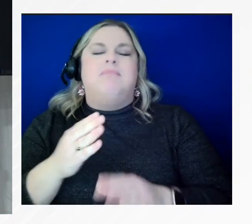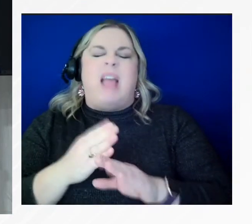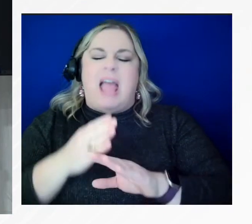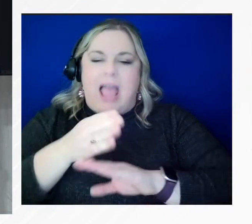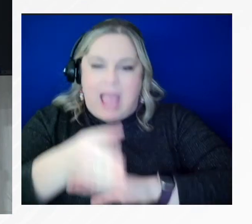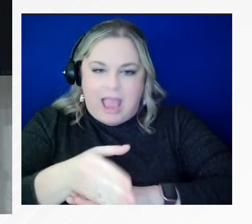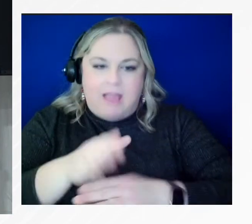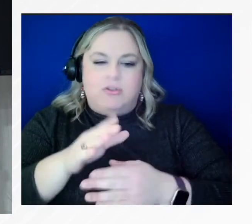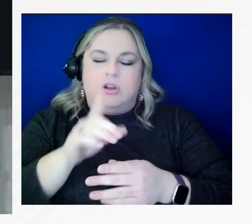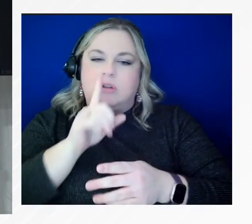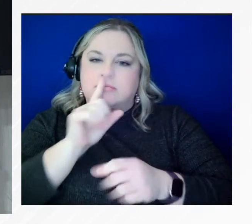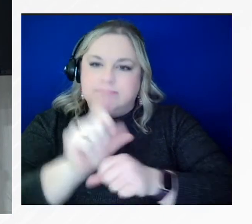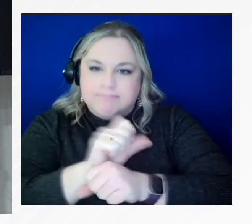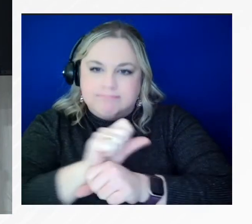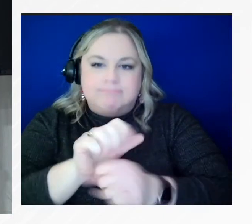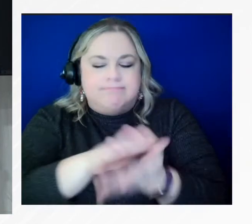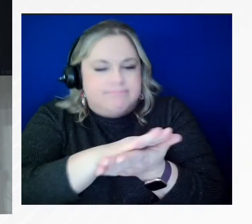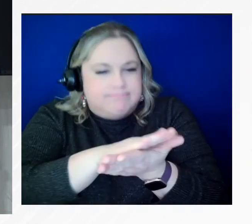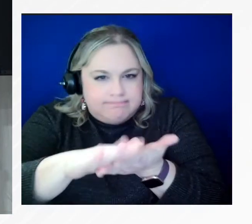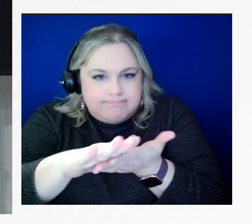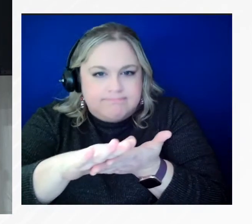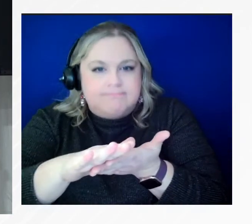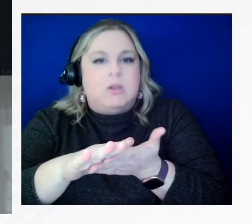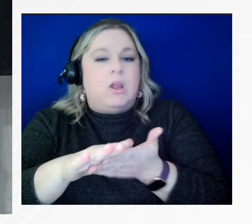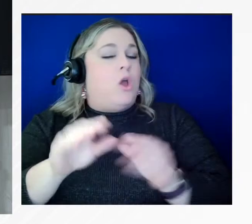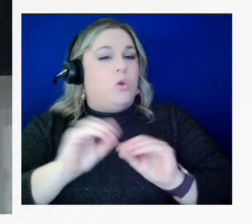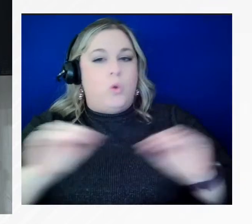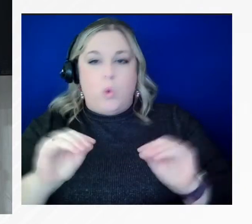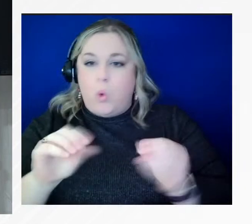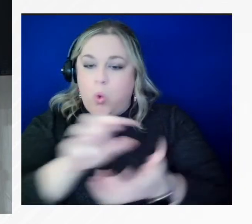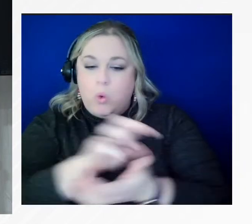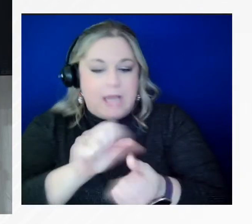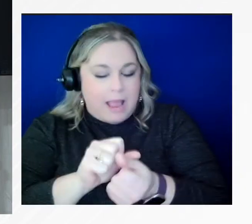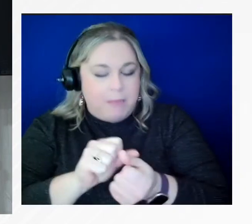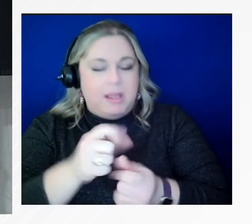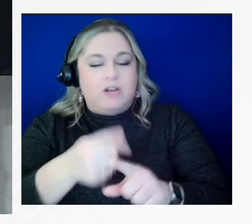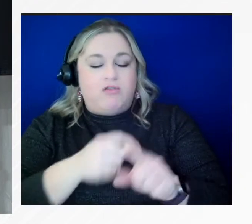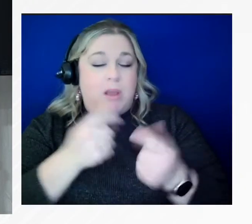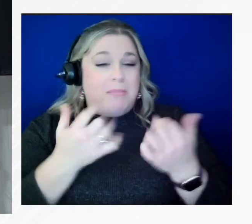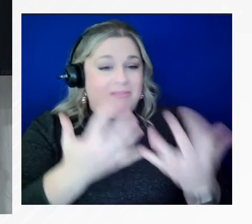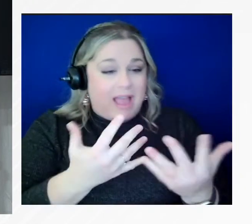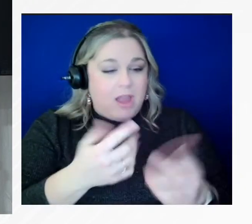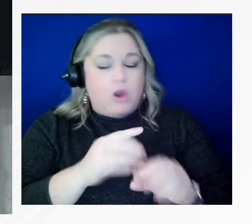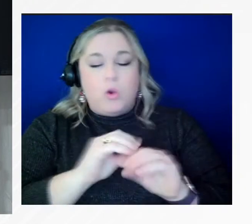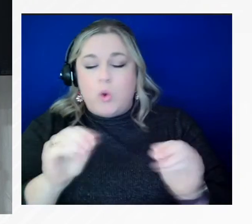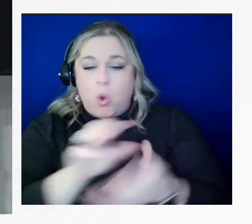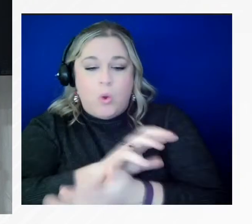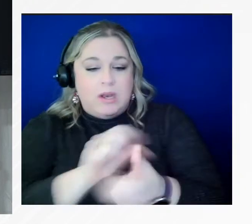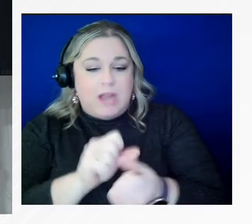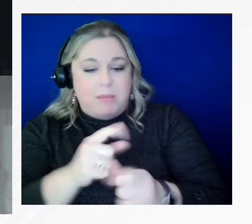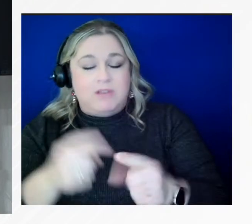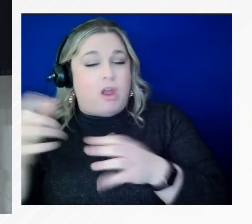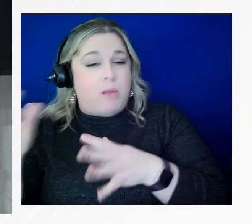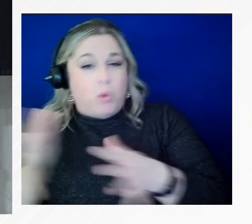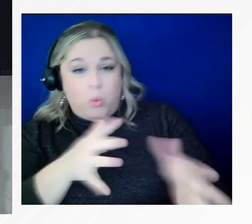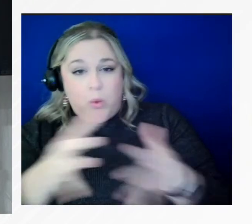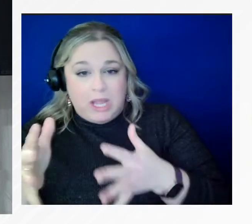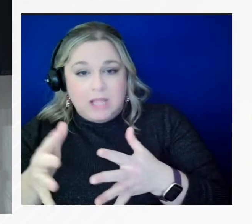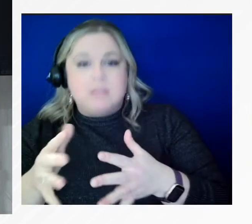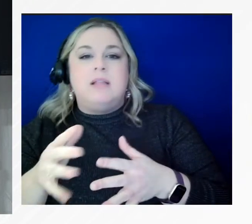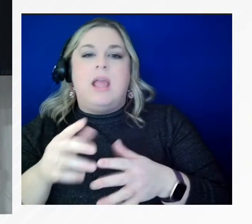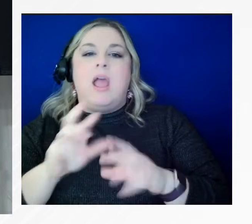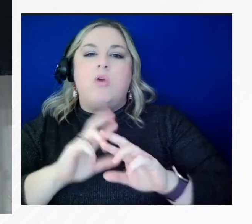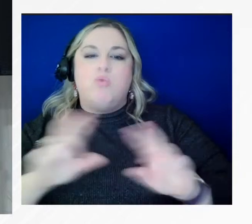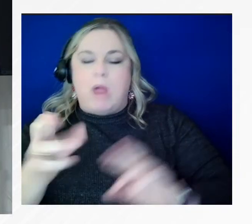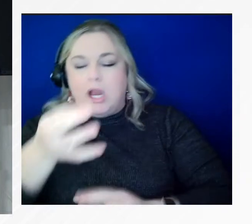These campuses sustained no damage from the fire or winds and will be ready to welcome back students. Unfortunately,